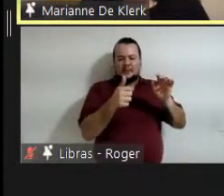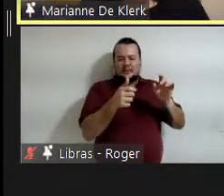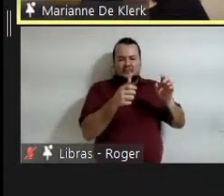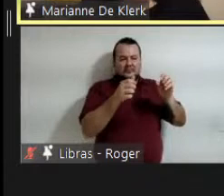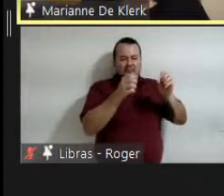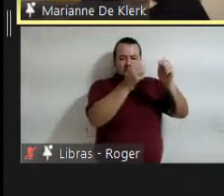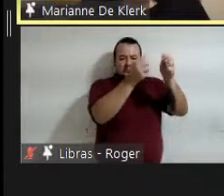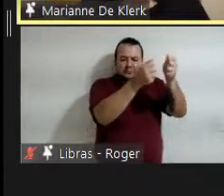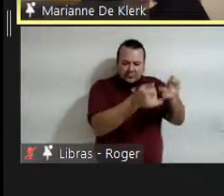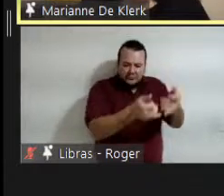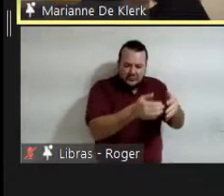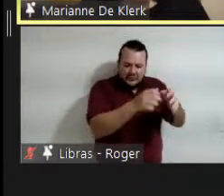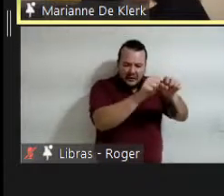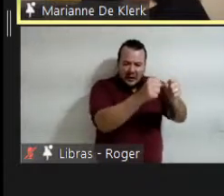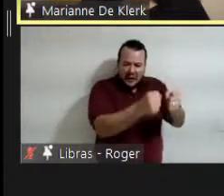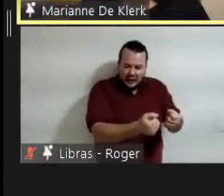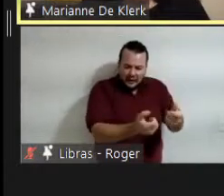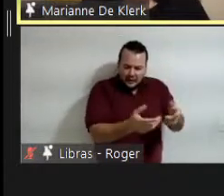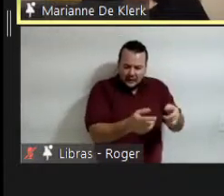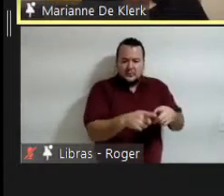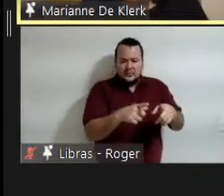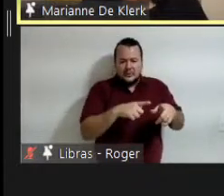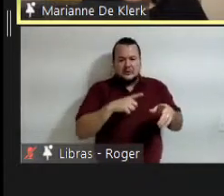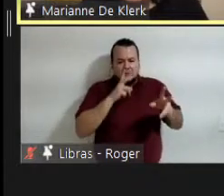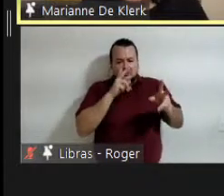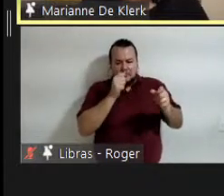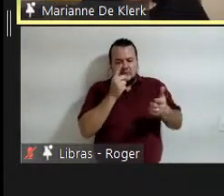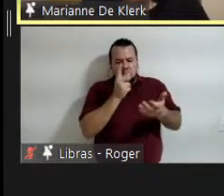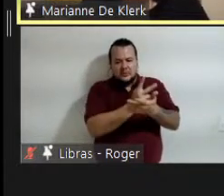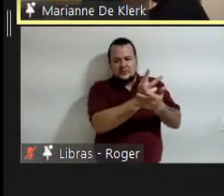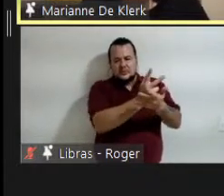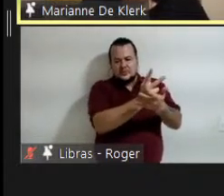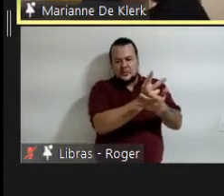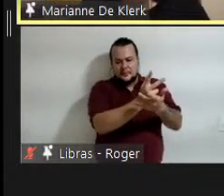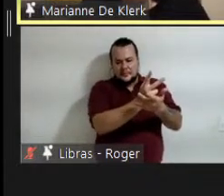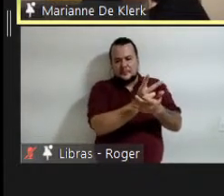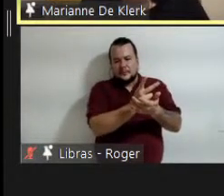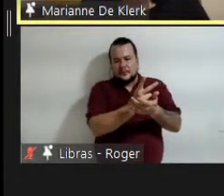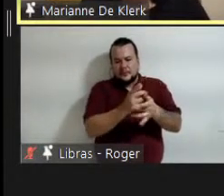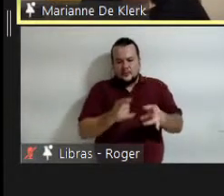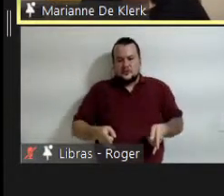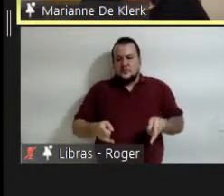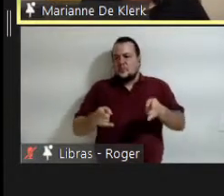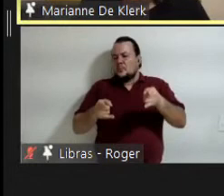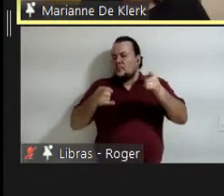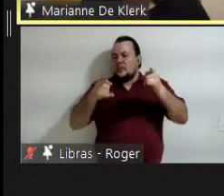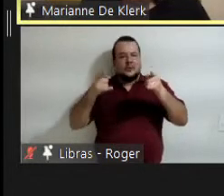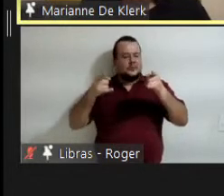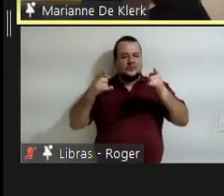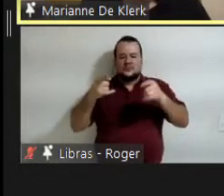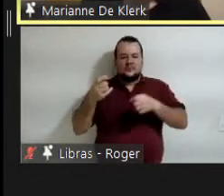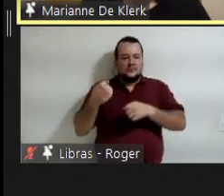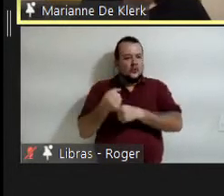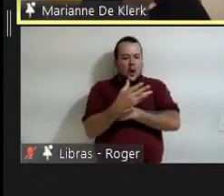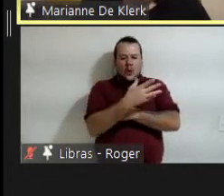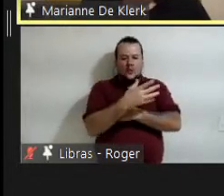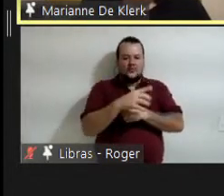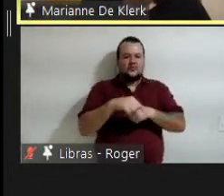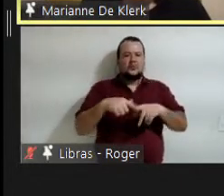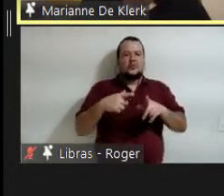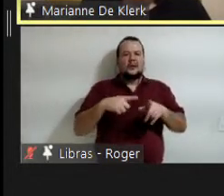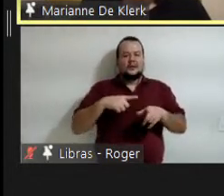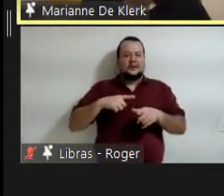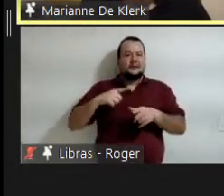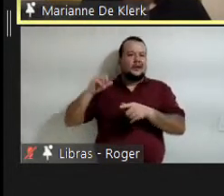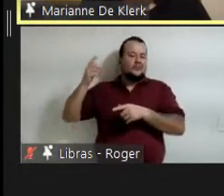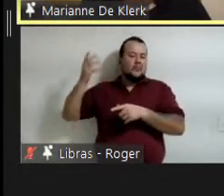buildings with a very problematic heritage, in many cases due to the political background. And that is, of course, part of the reason why a lot